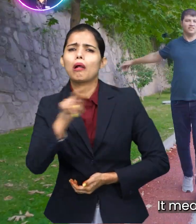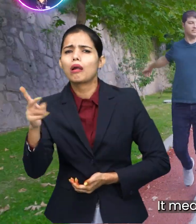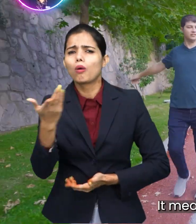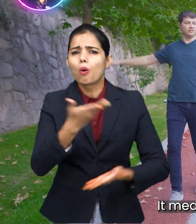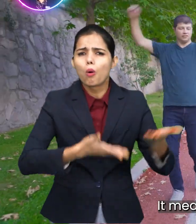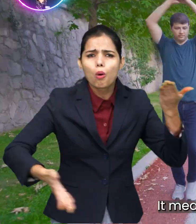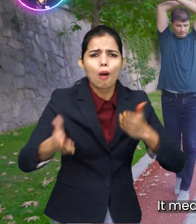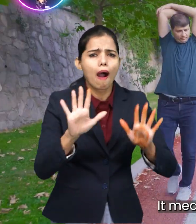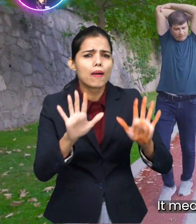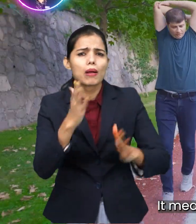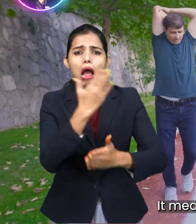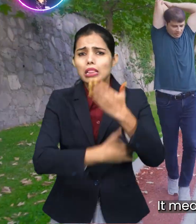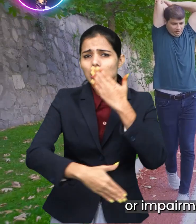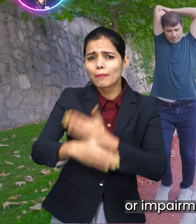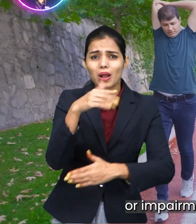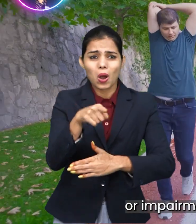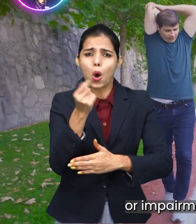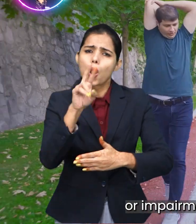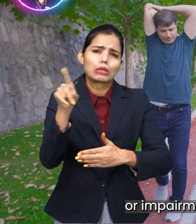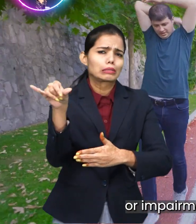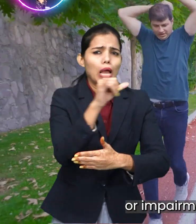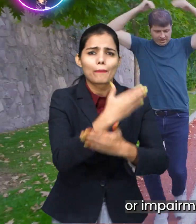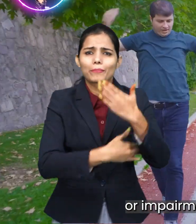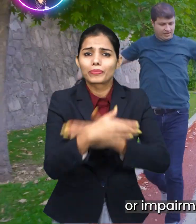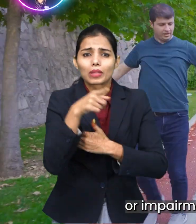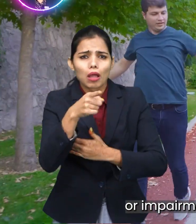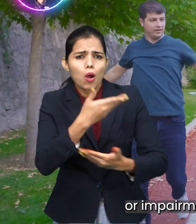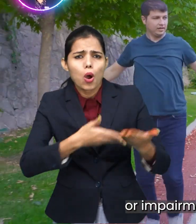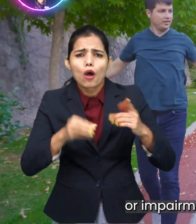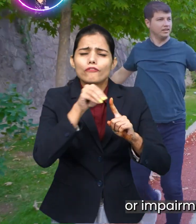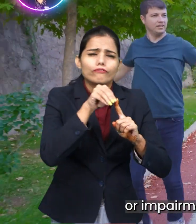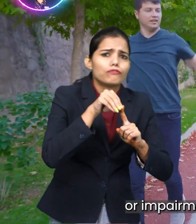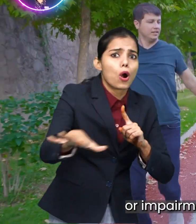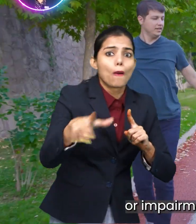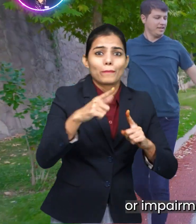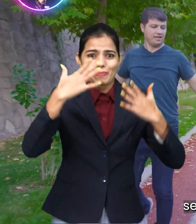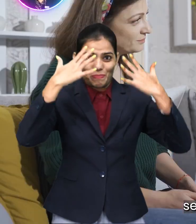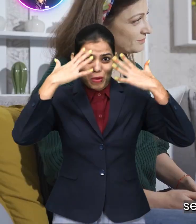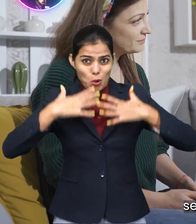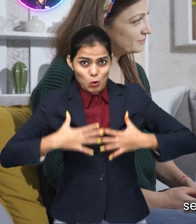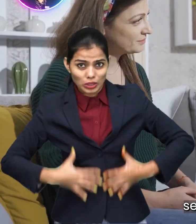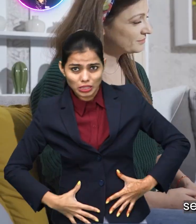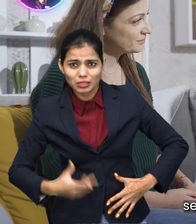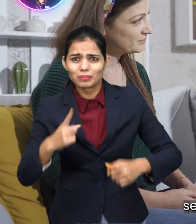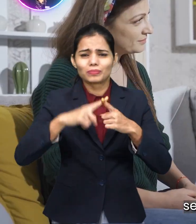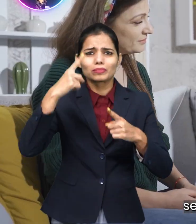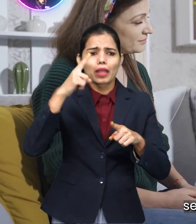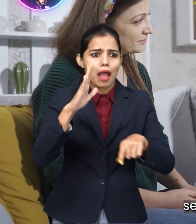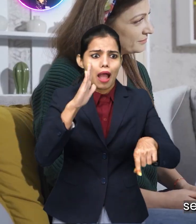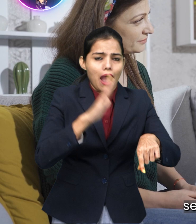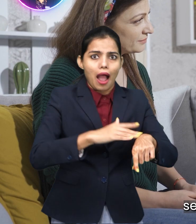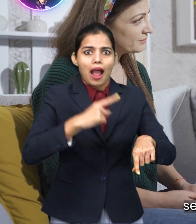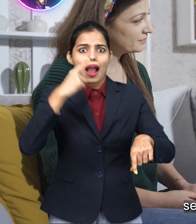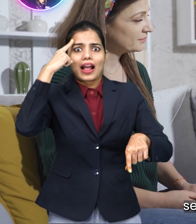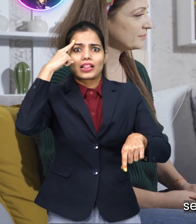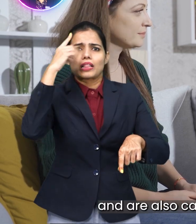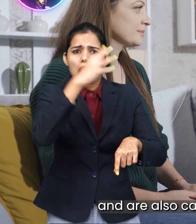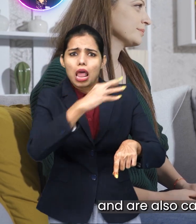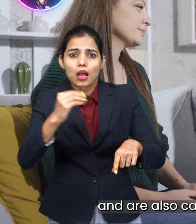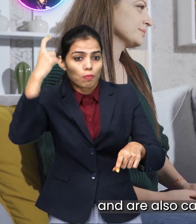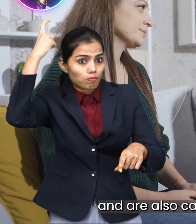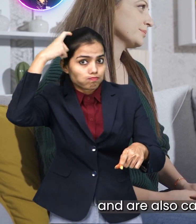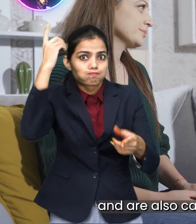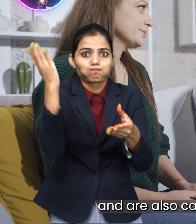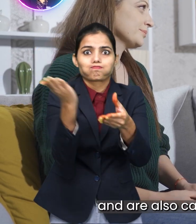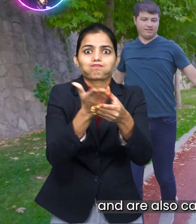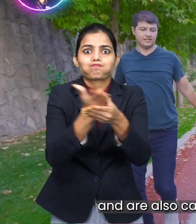It means they have a disability or impairment that affects their physical, sensory, and cognitive and